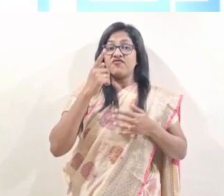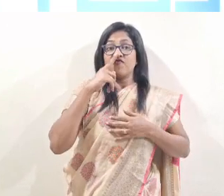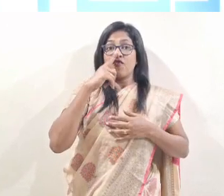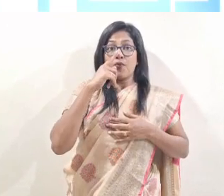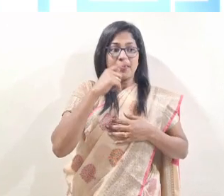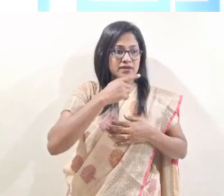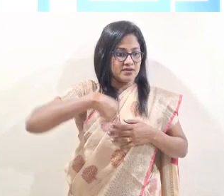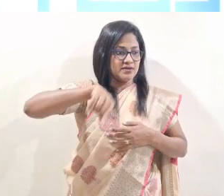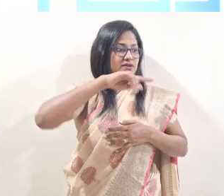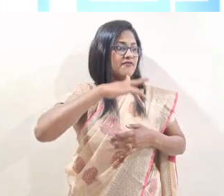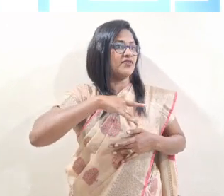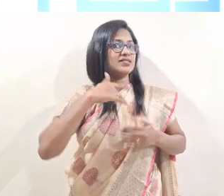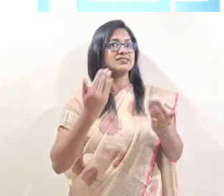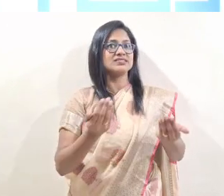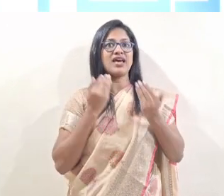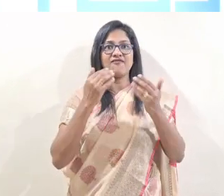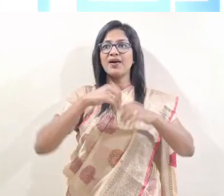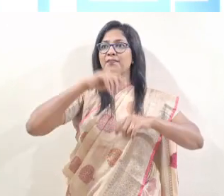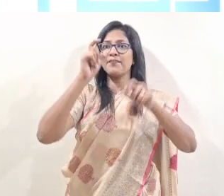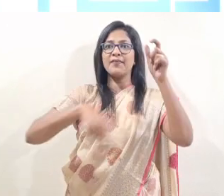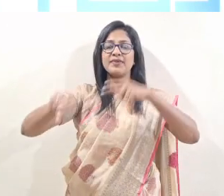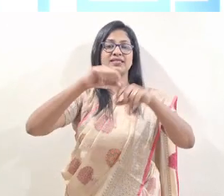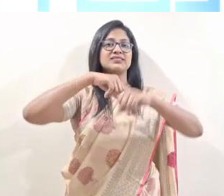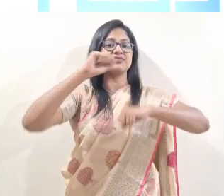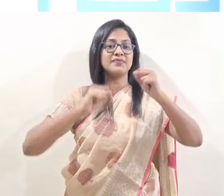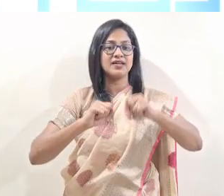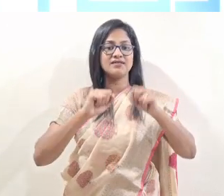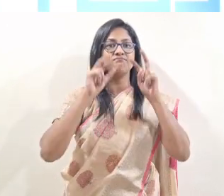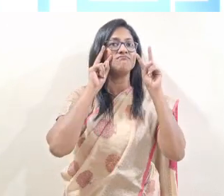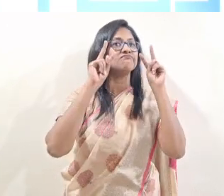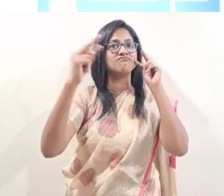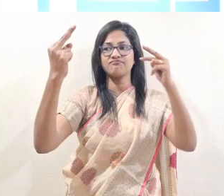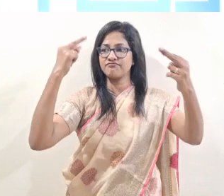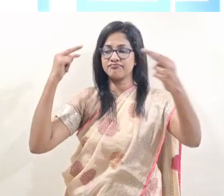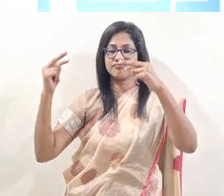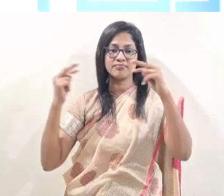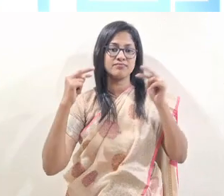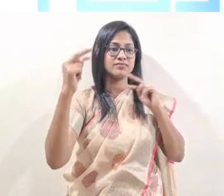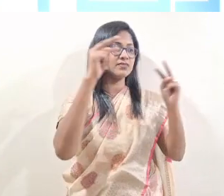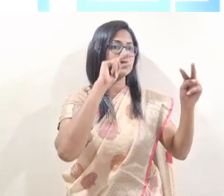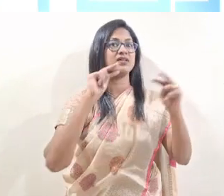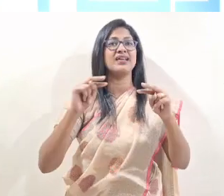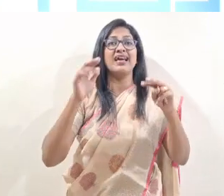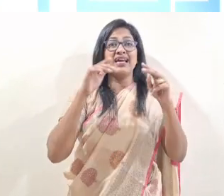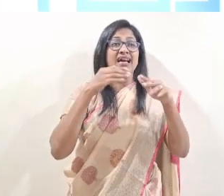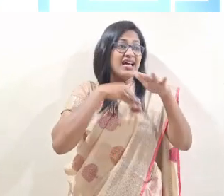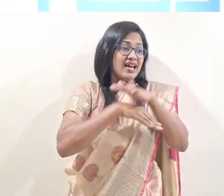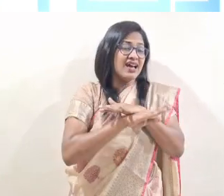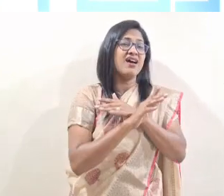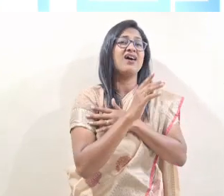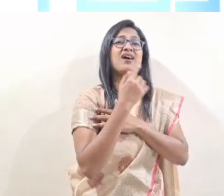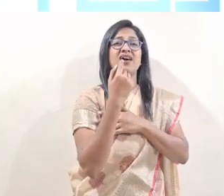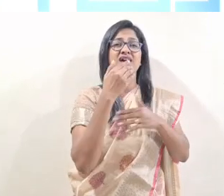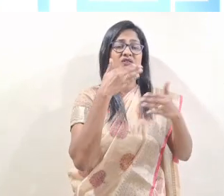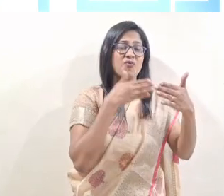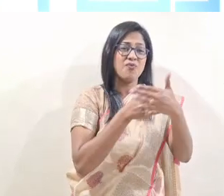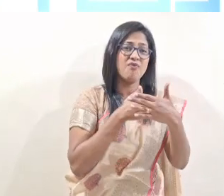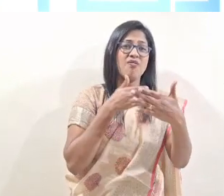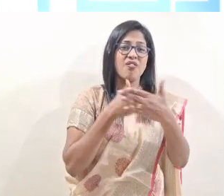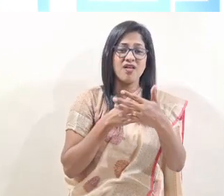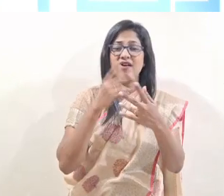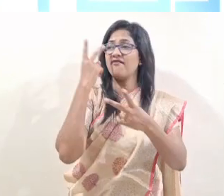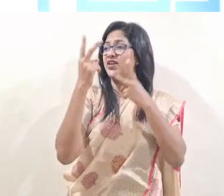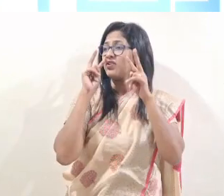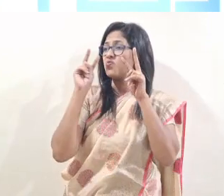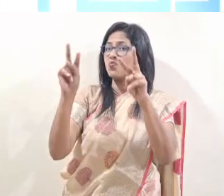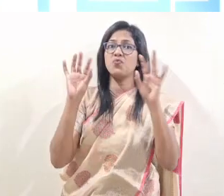Women feel much, much more safer when they're in a public space where there are eyes all around them. Nobody likes to go into a space that has a lot of obstructions,